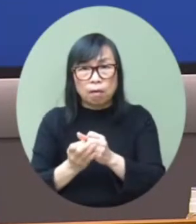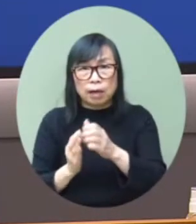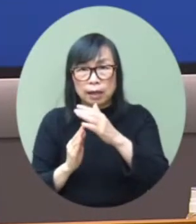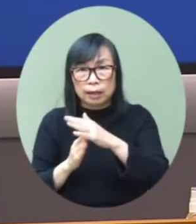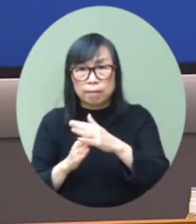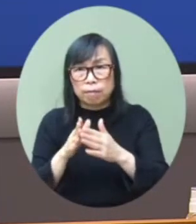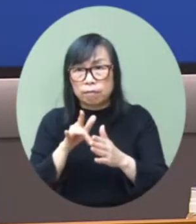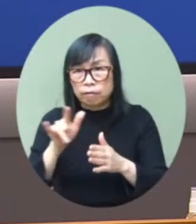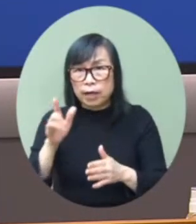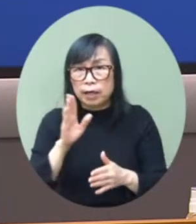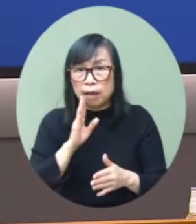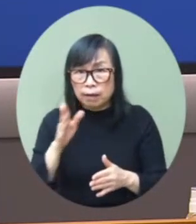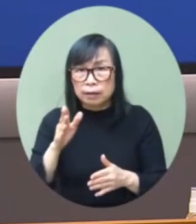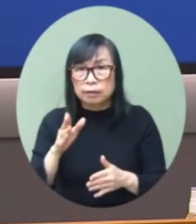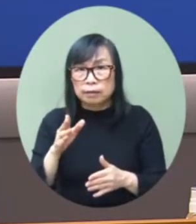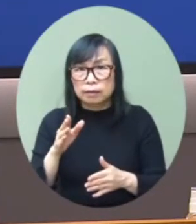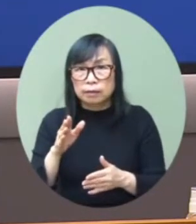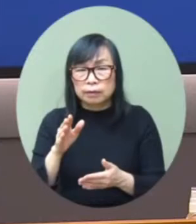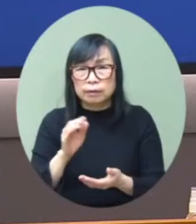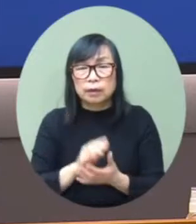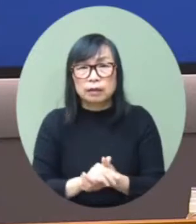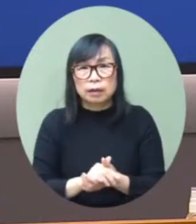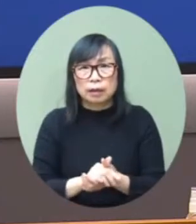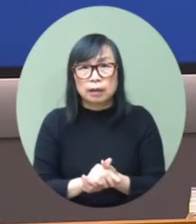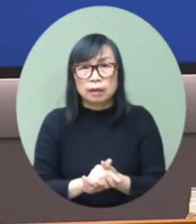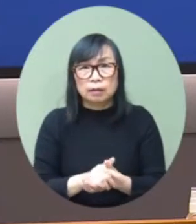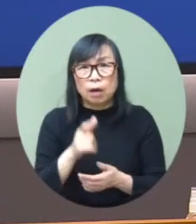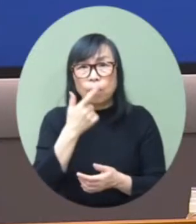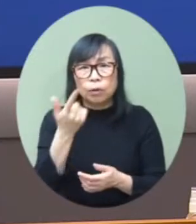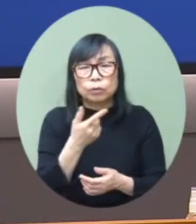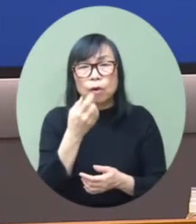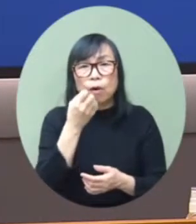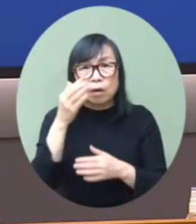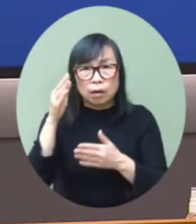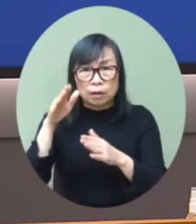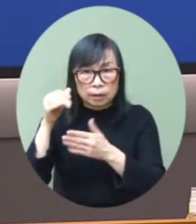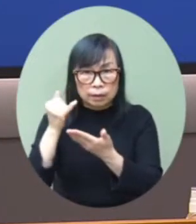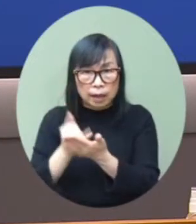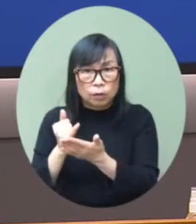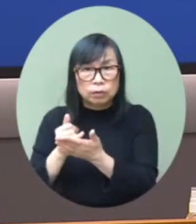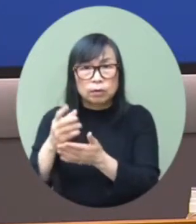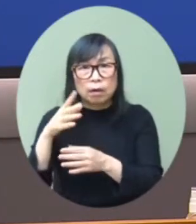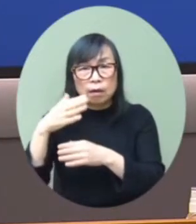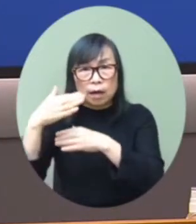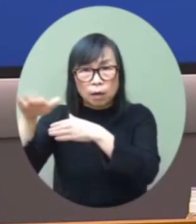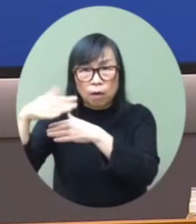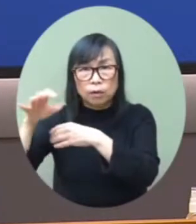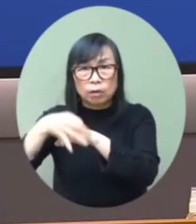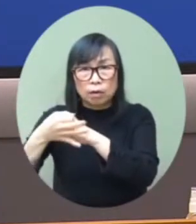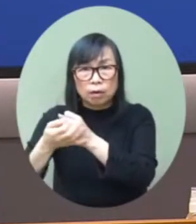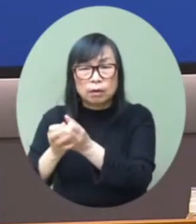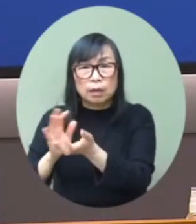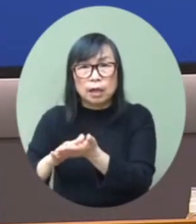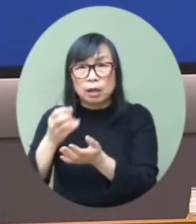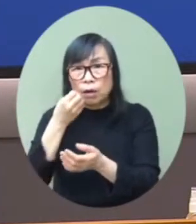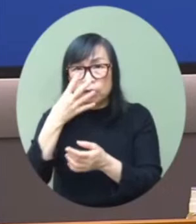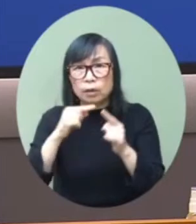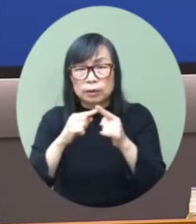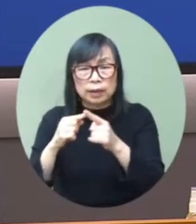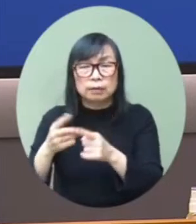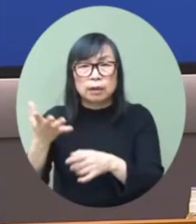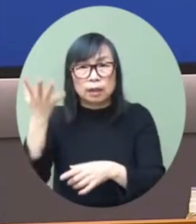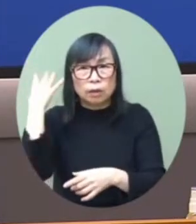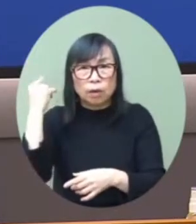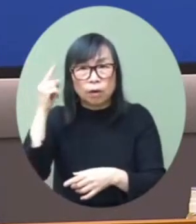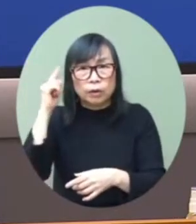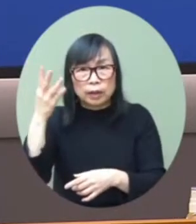we announced the suspension of place-specific place suspension. A lot of Hong Kong residents will be eager